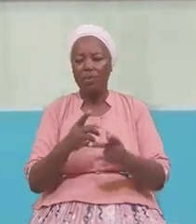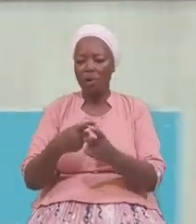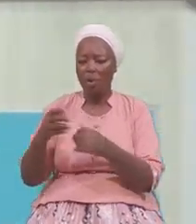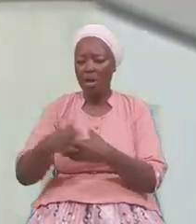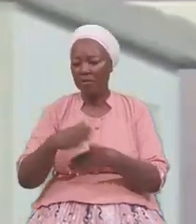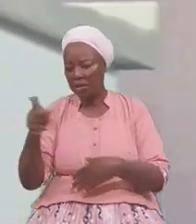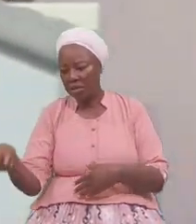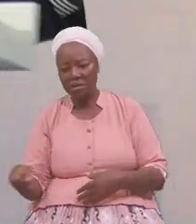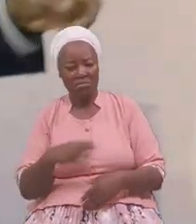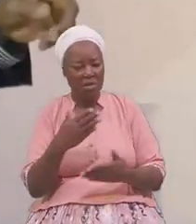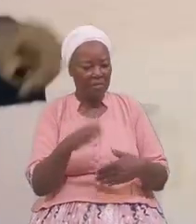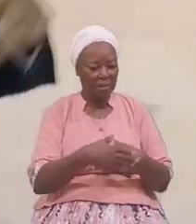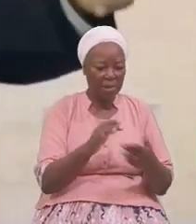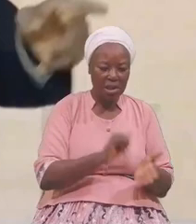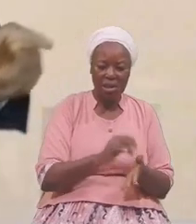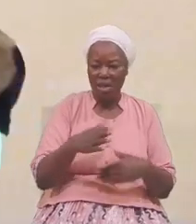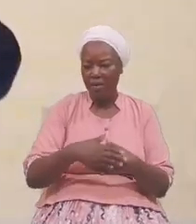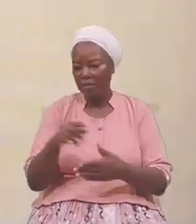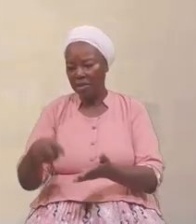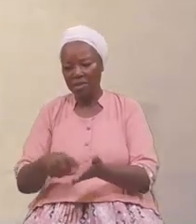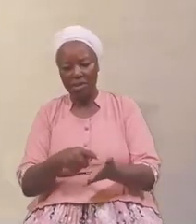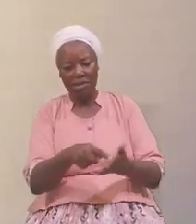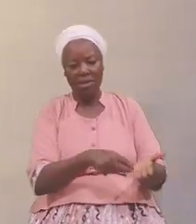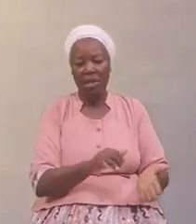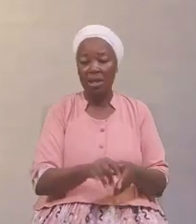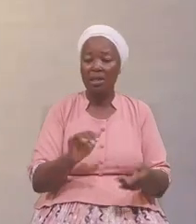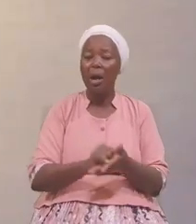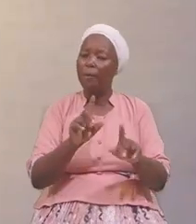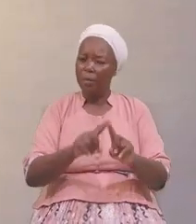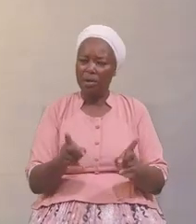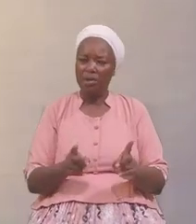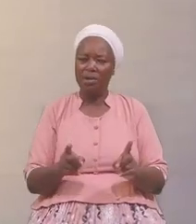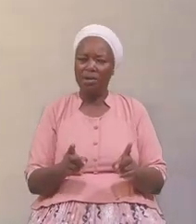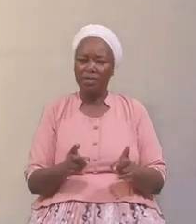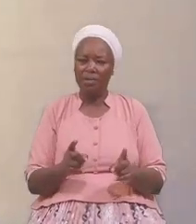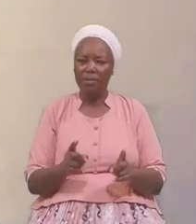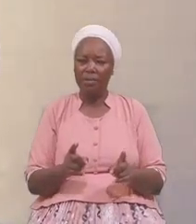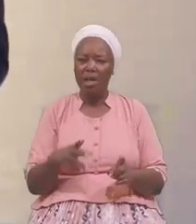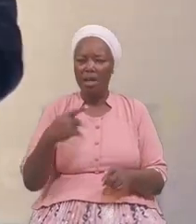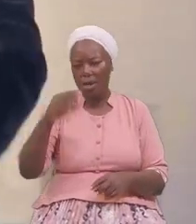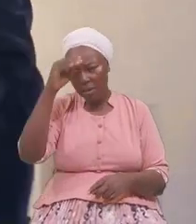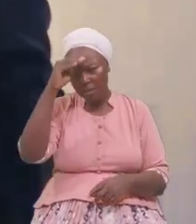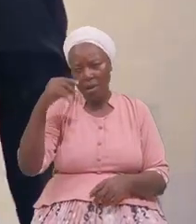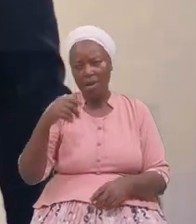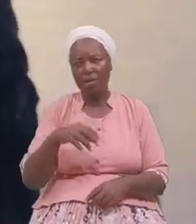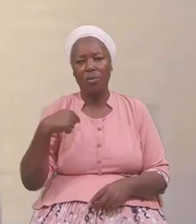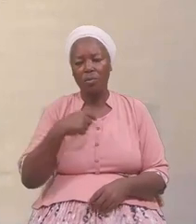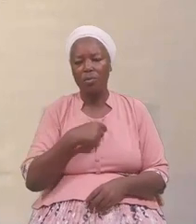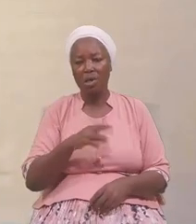this, after this, after this, and after that. But the man we're looking